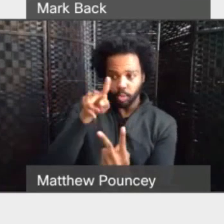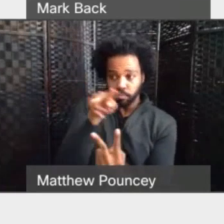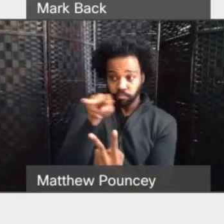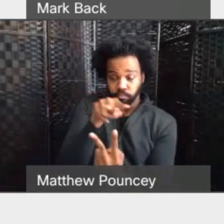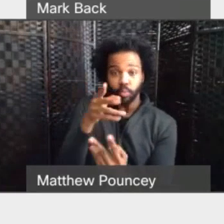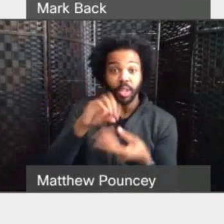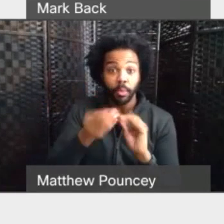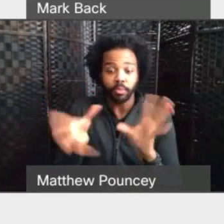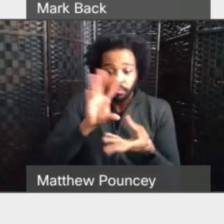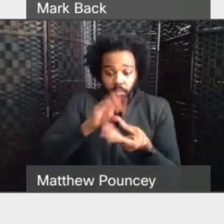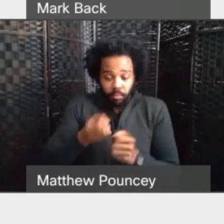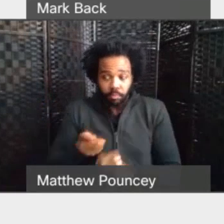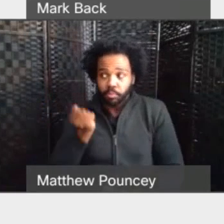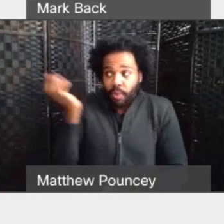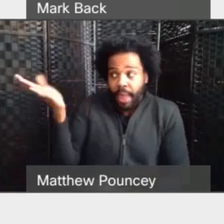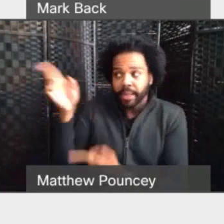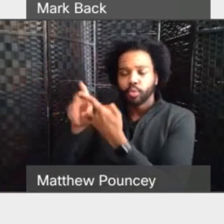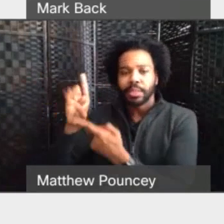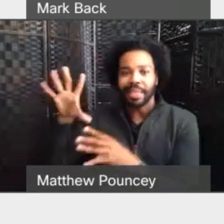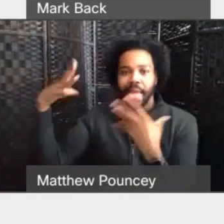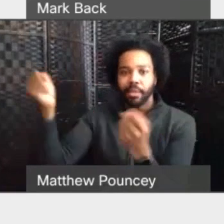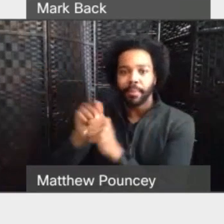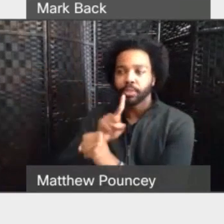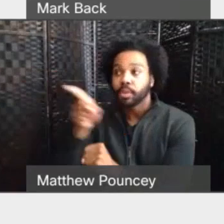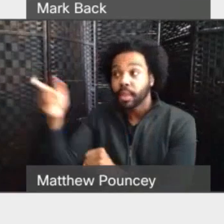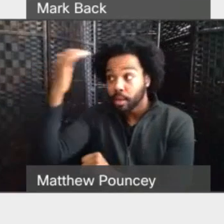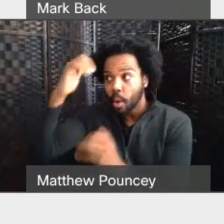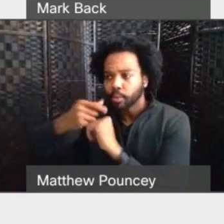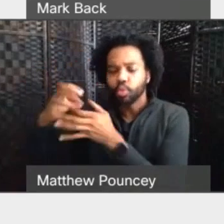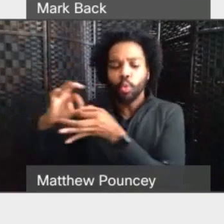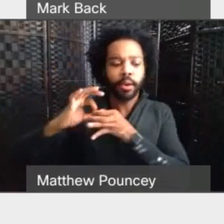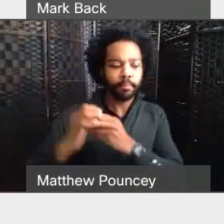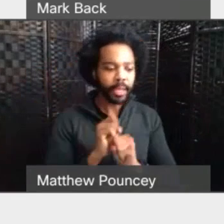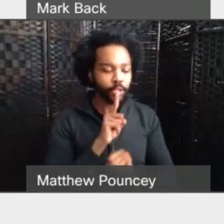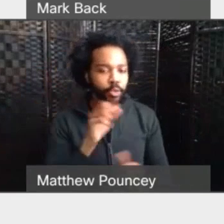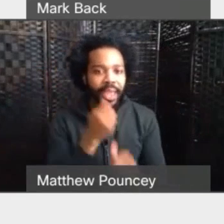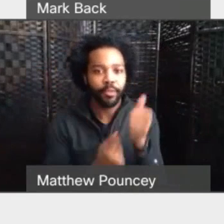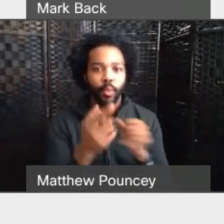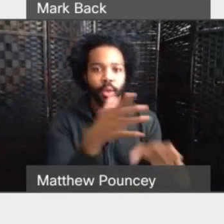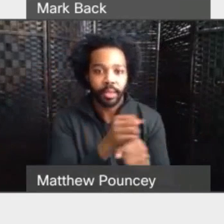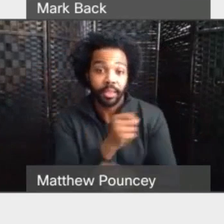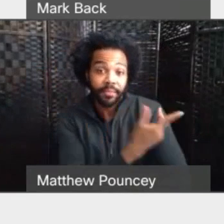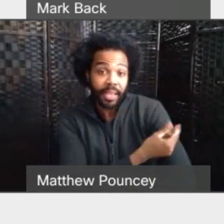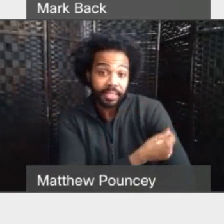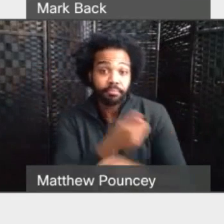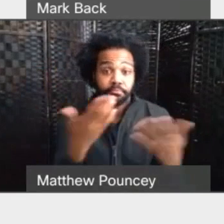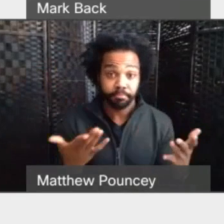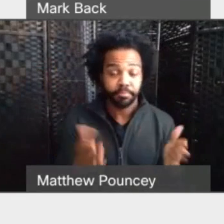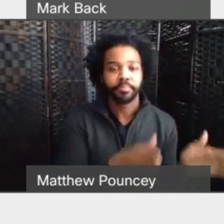them to get the vaccine. The other folks who are